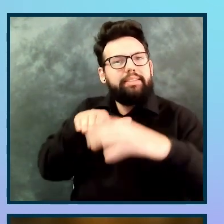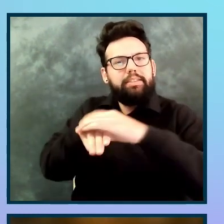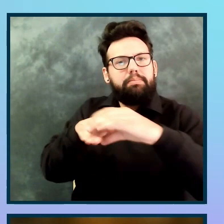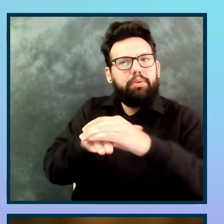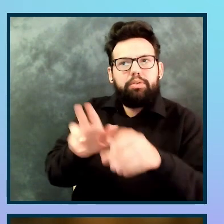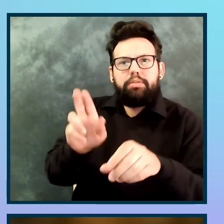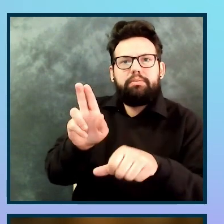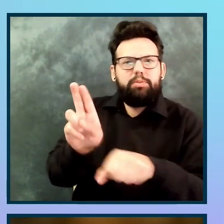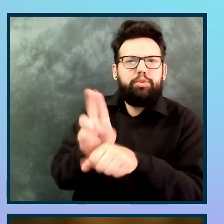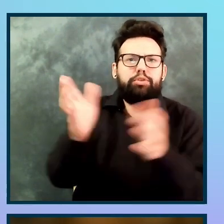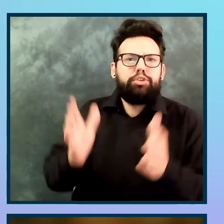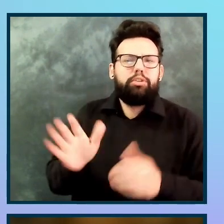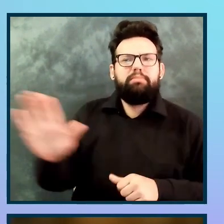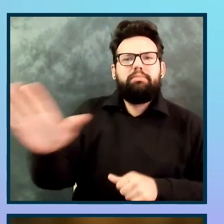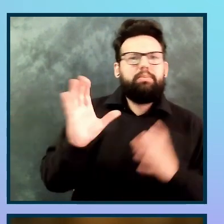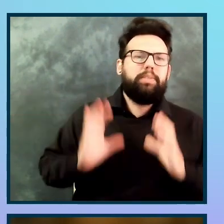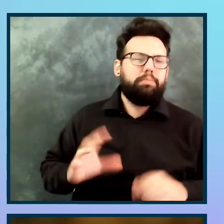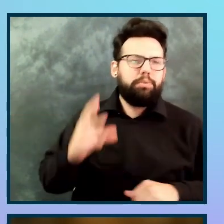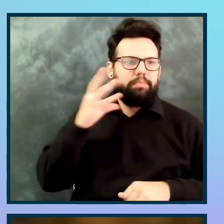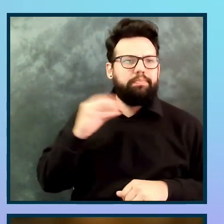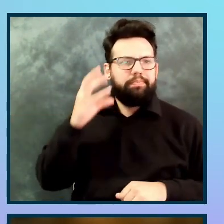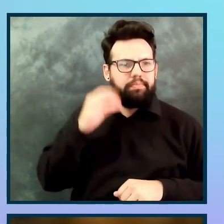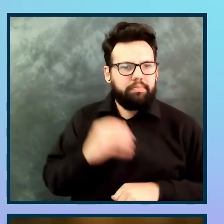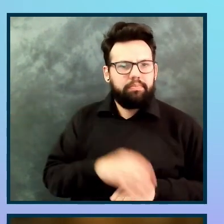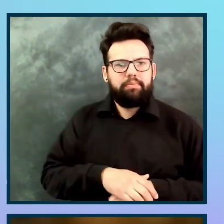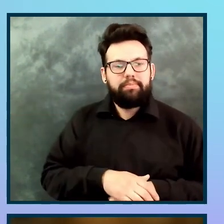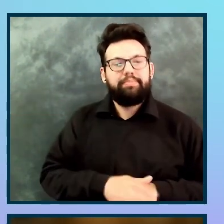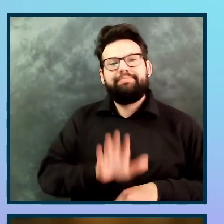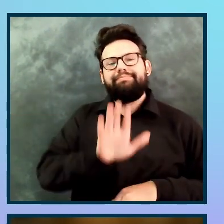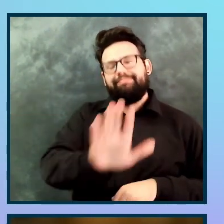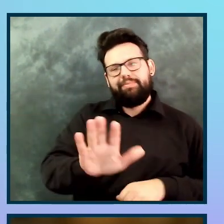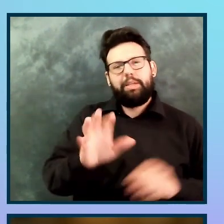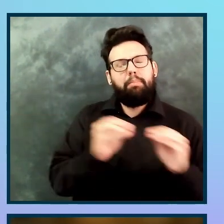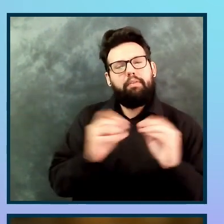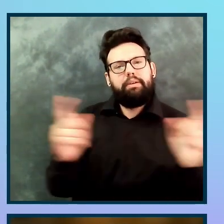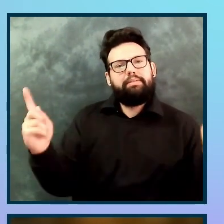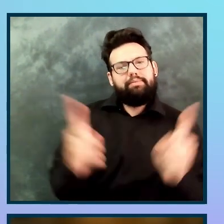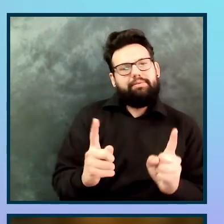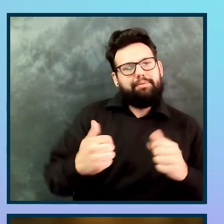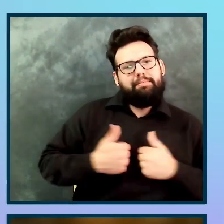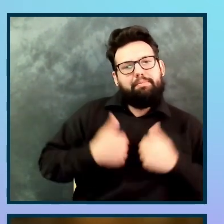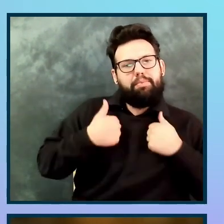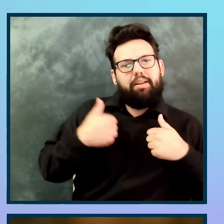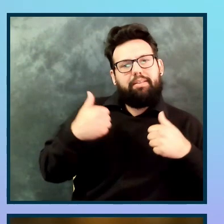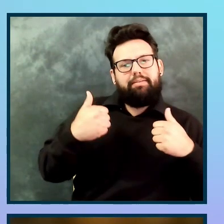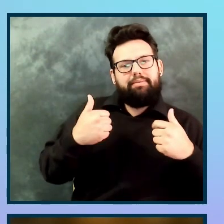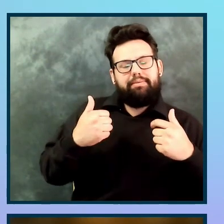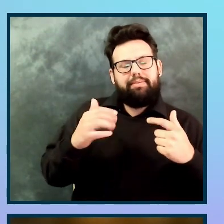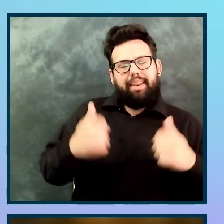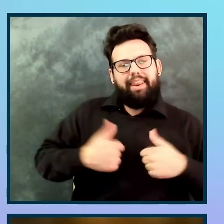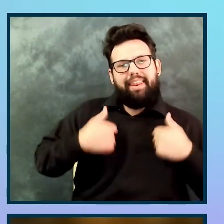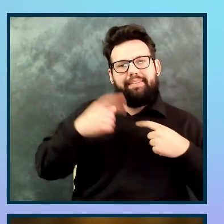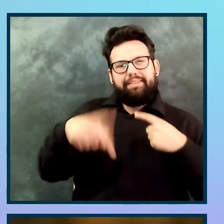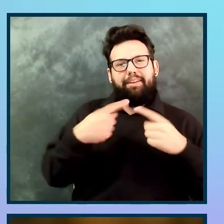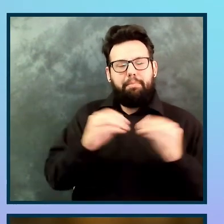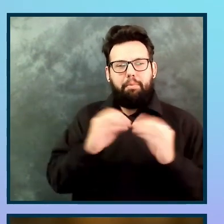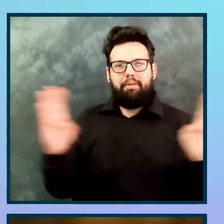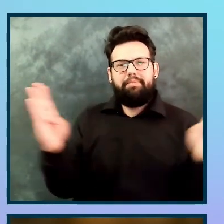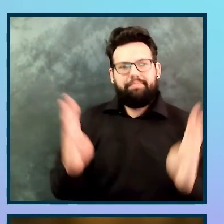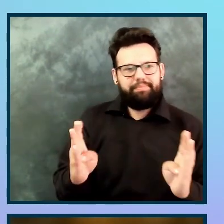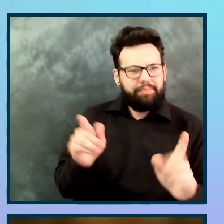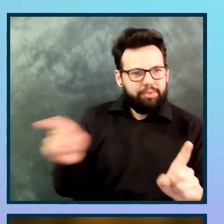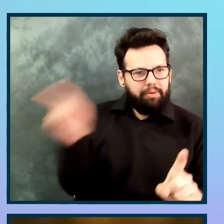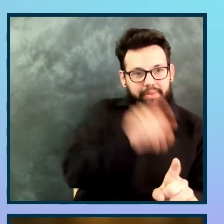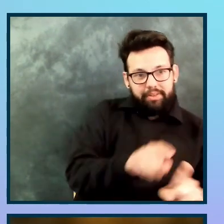trimmed down version of the product development lifecycle, we think about concept and scoping. At this stage, we're going to have things